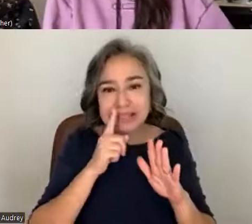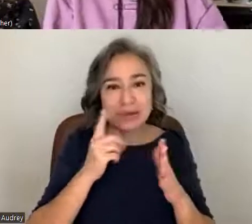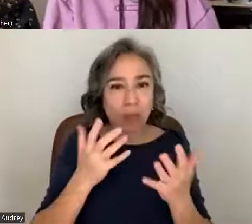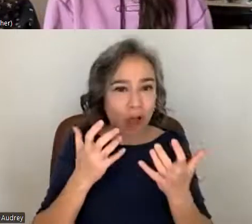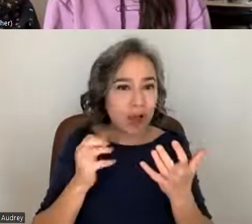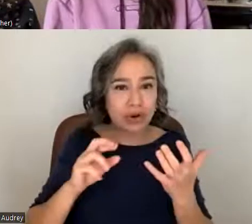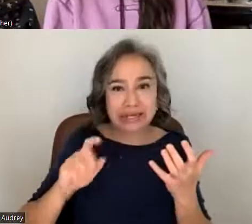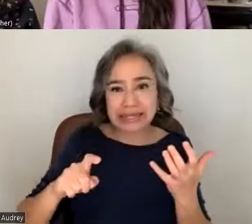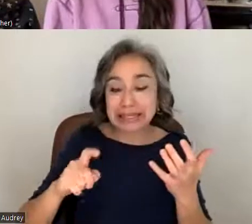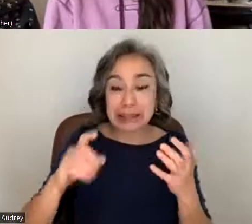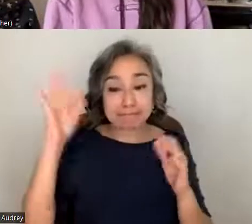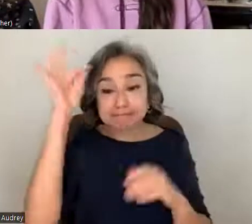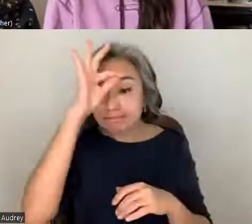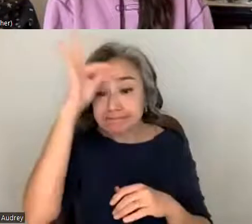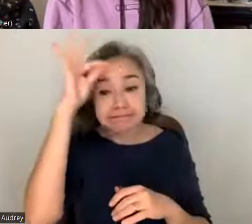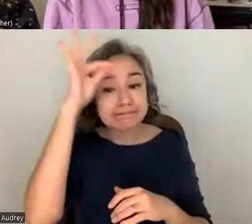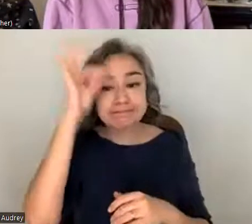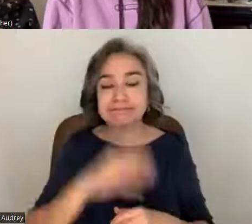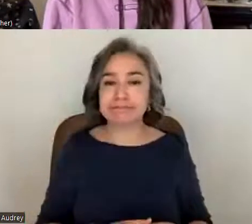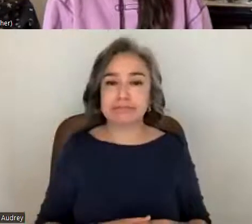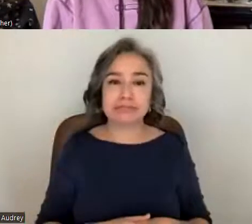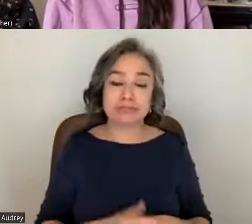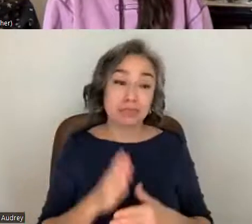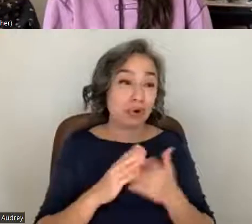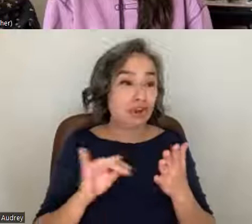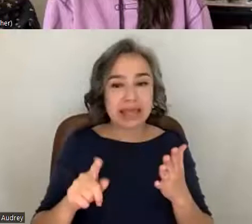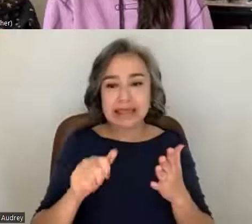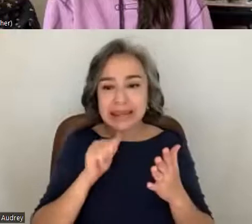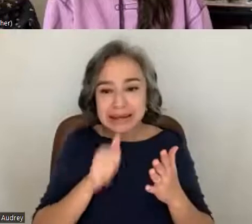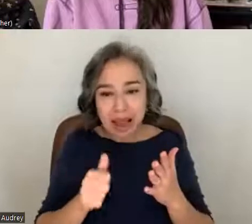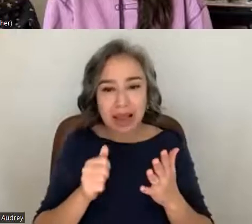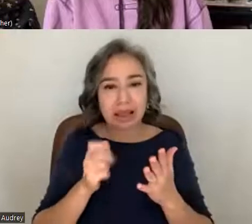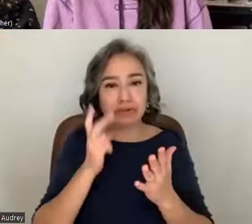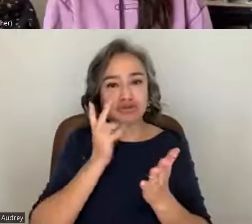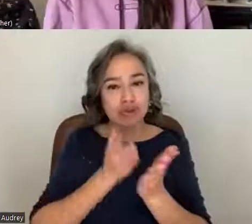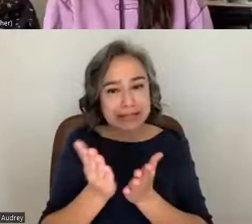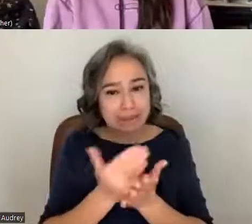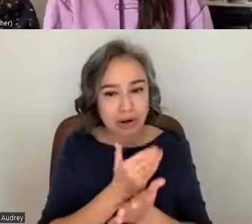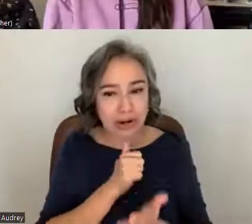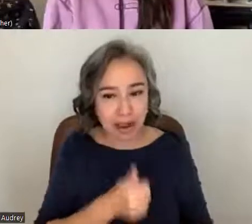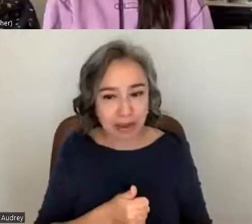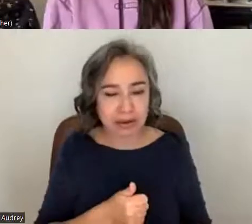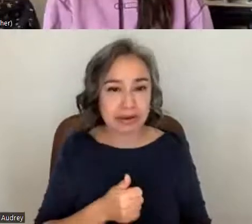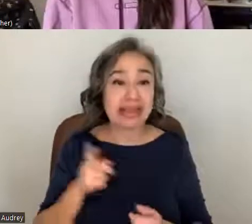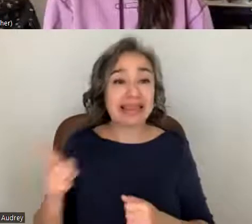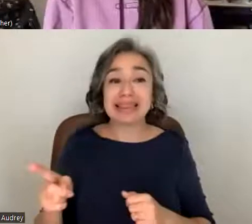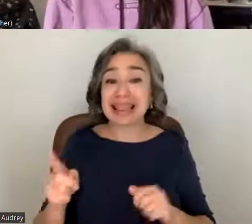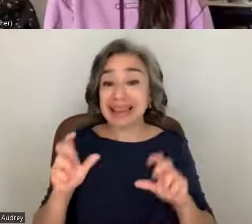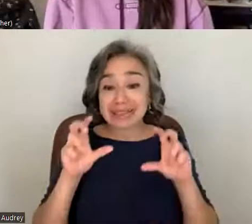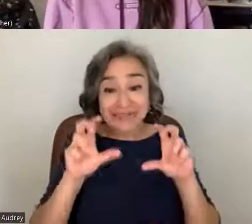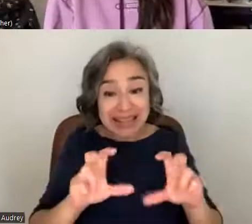And part of it is the lack of transparency, the lack of making an investment